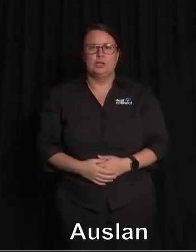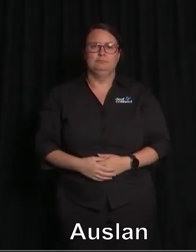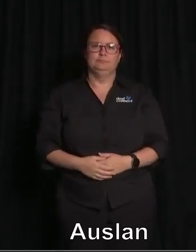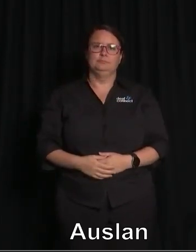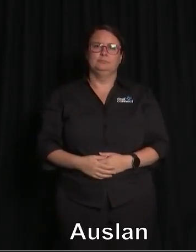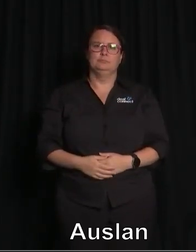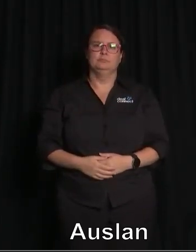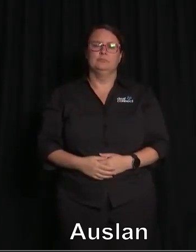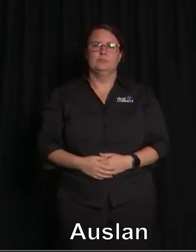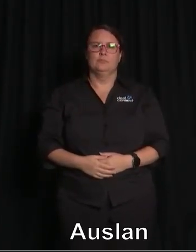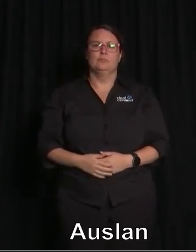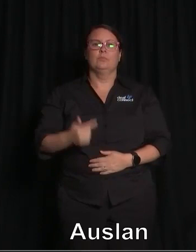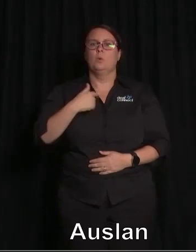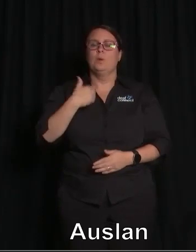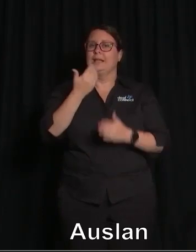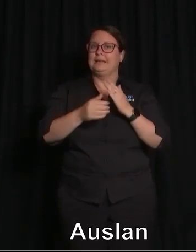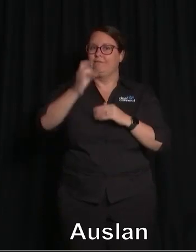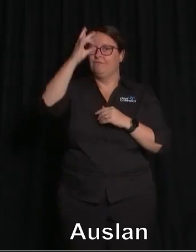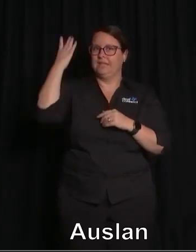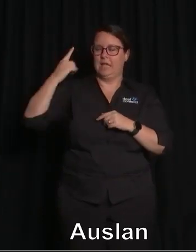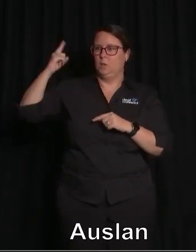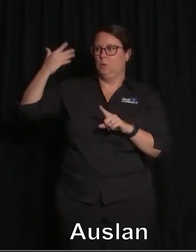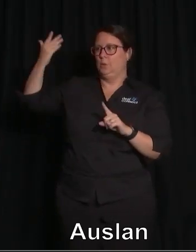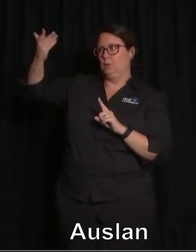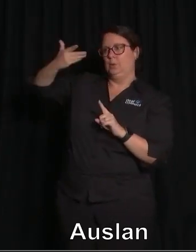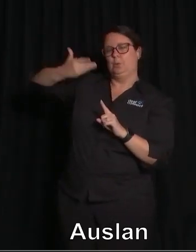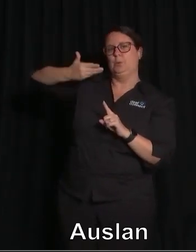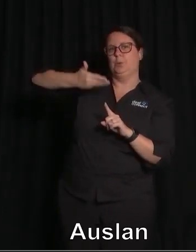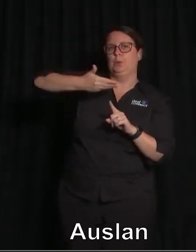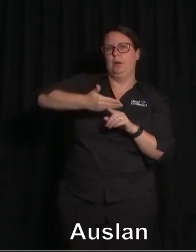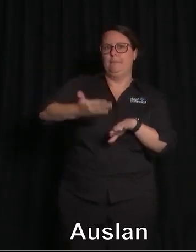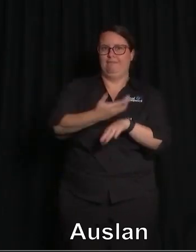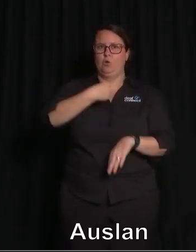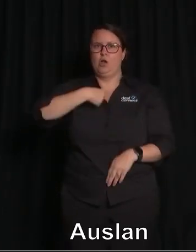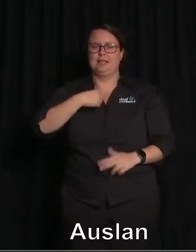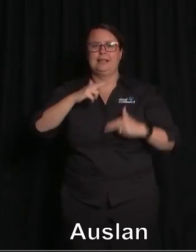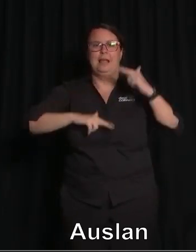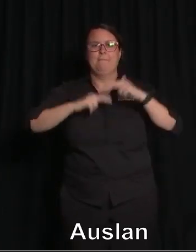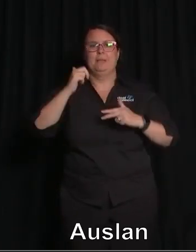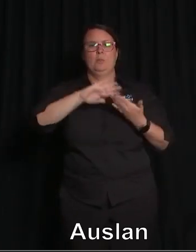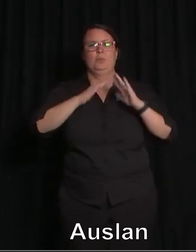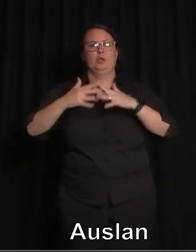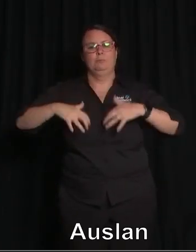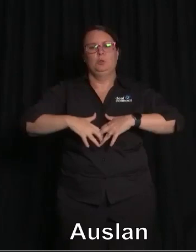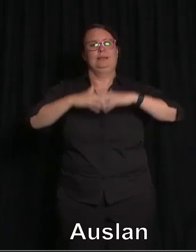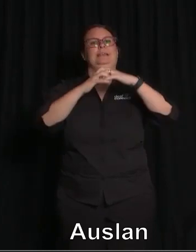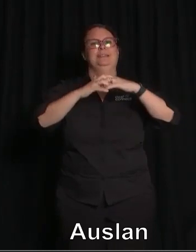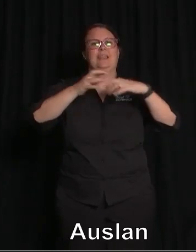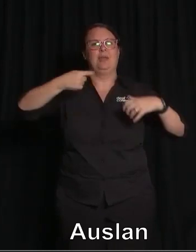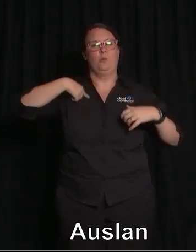pride across the world, we can never forget the ancestors of our lands and the people who have built the communities we call home today.